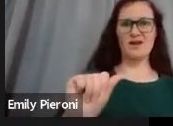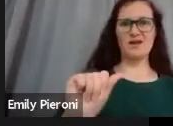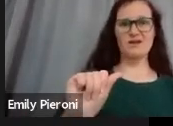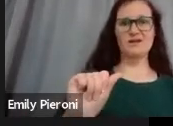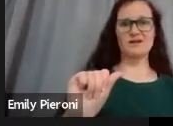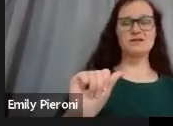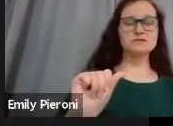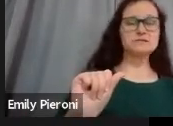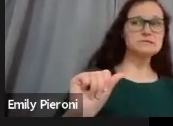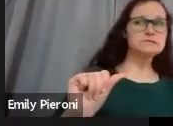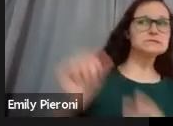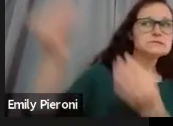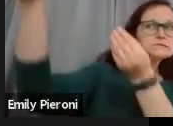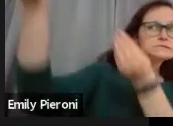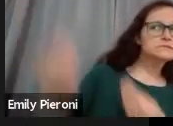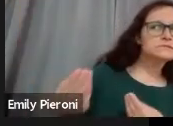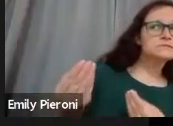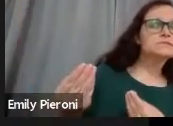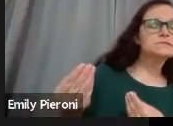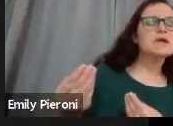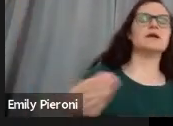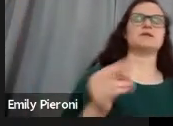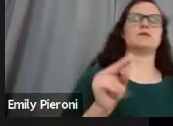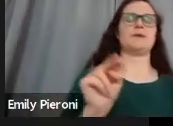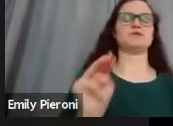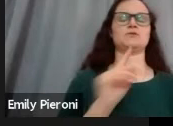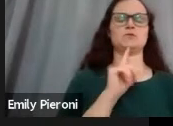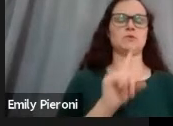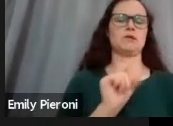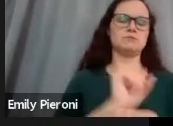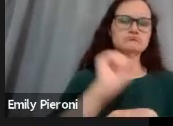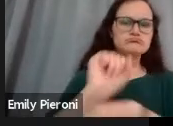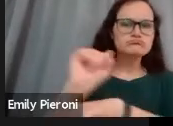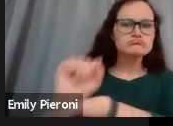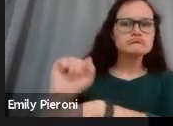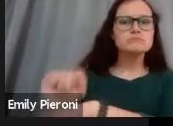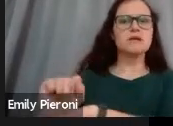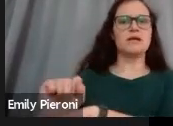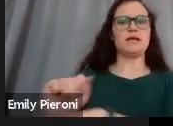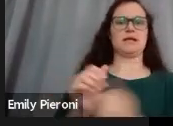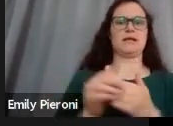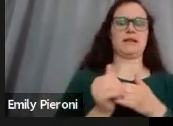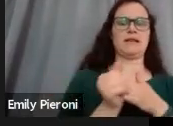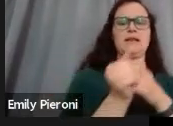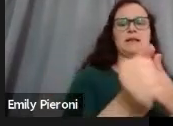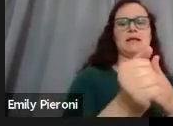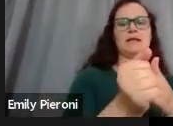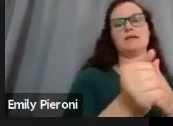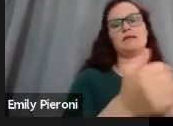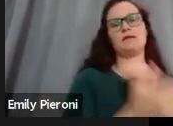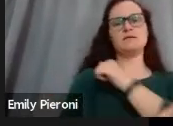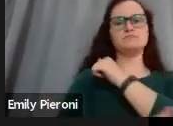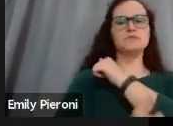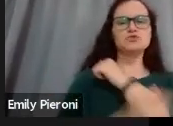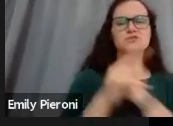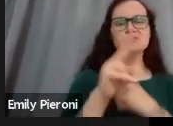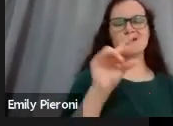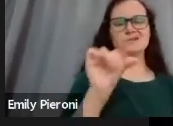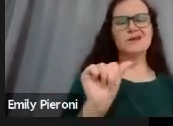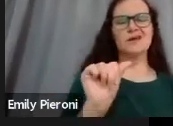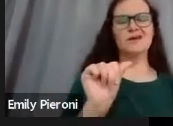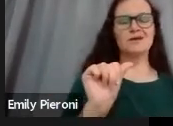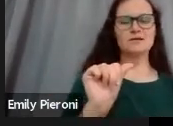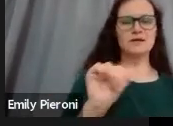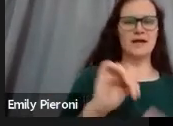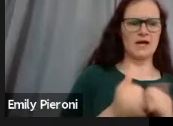working on and to help lead the country in this concept of how can we